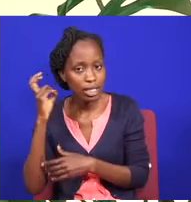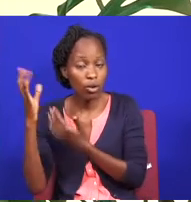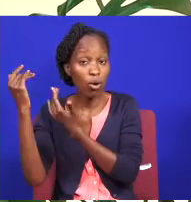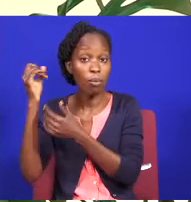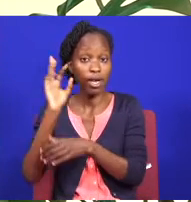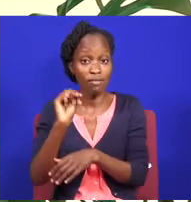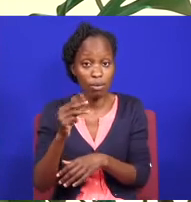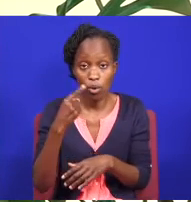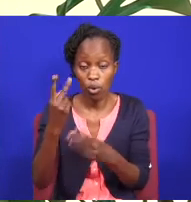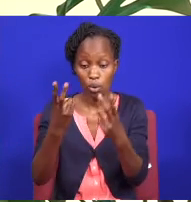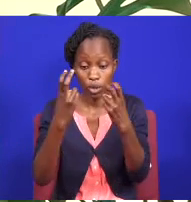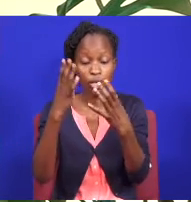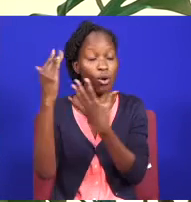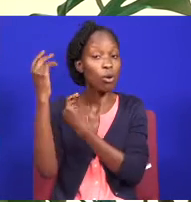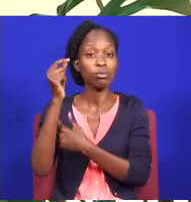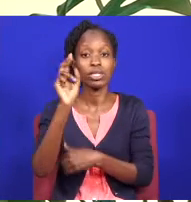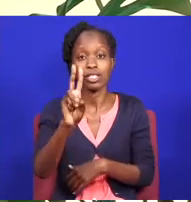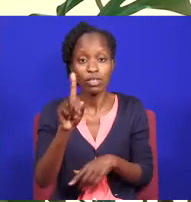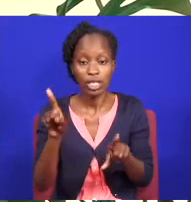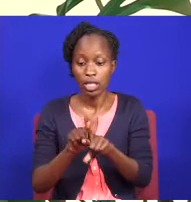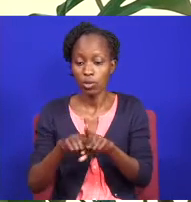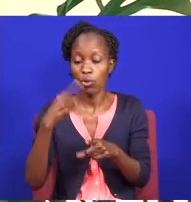watching us on Hope TV and also on